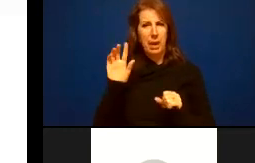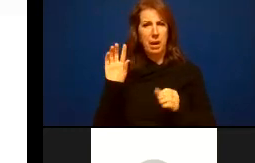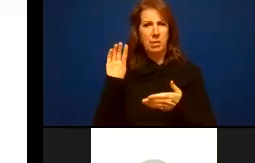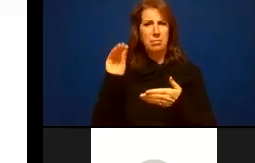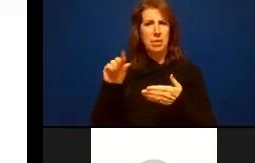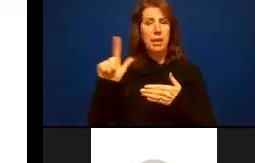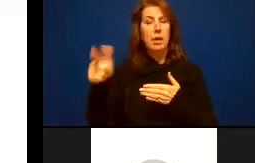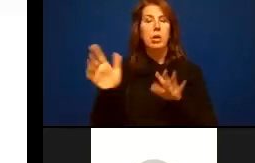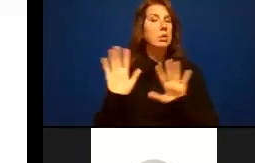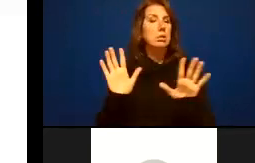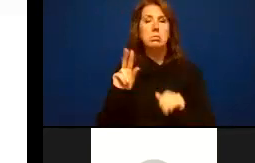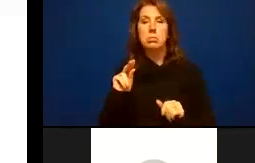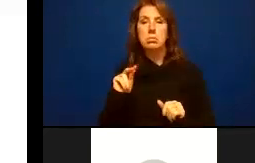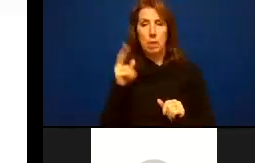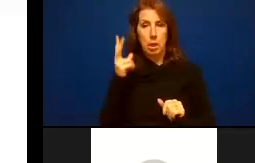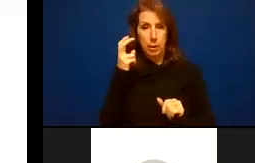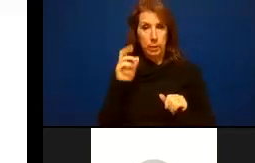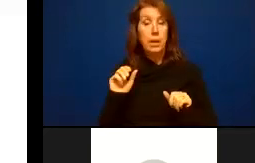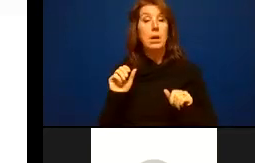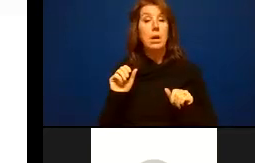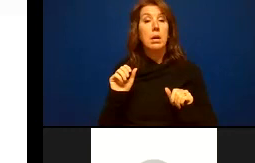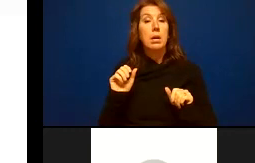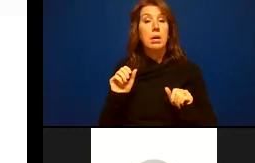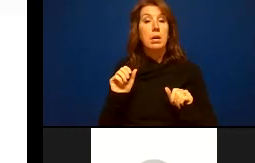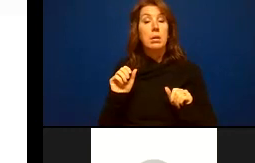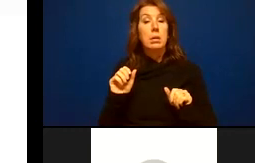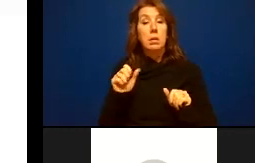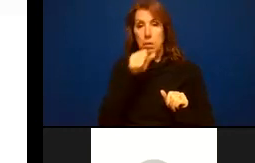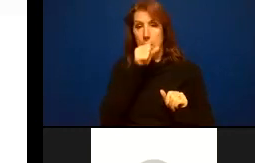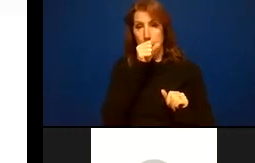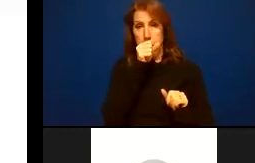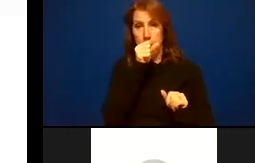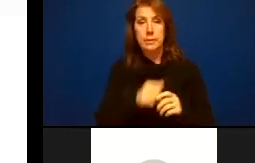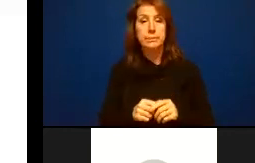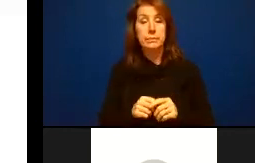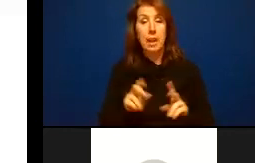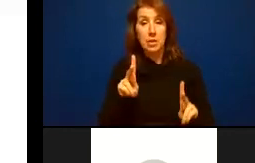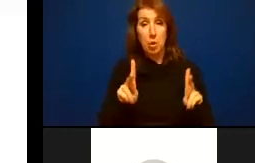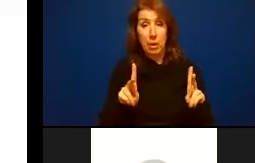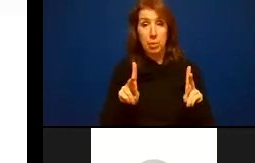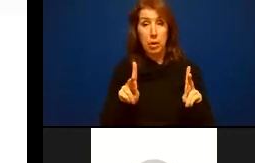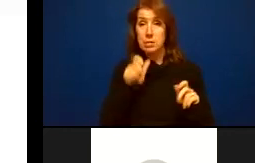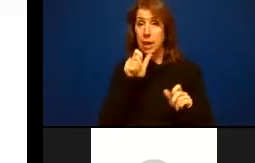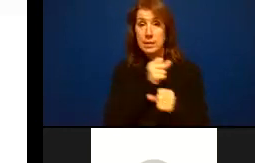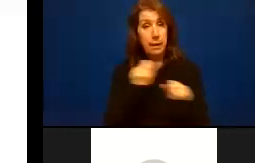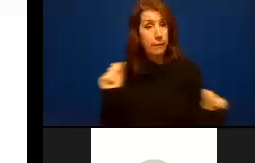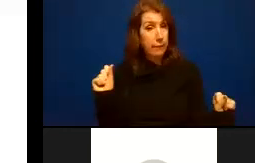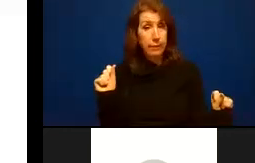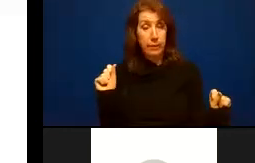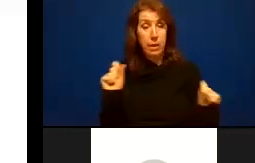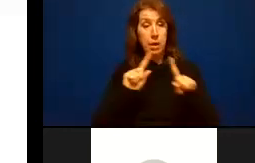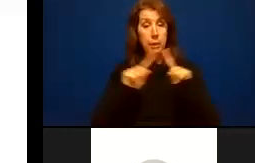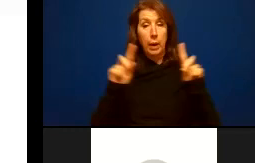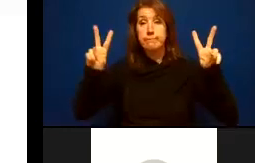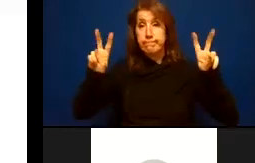don't think so, is it's just that, not only are people unsafe, but the quote unquote treatment that